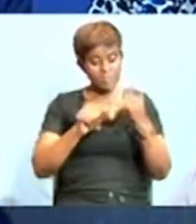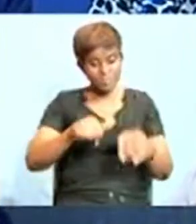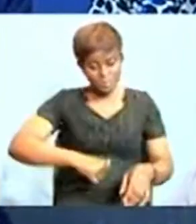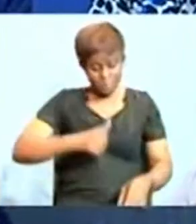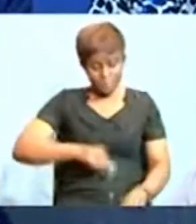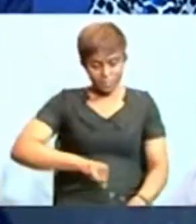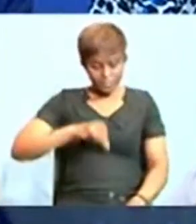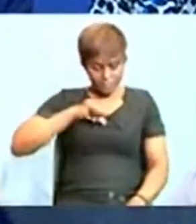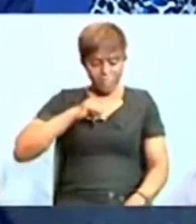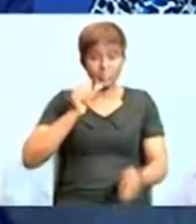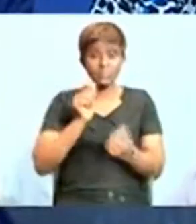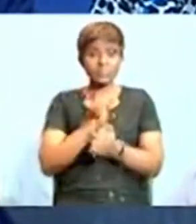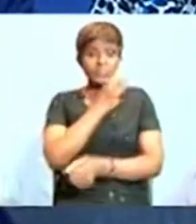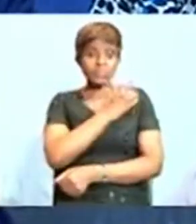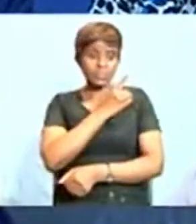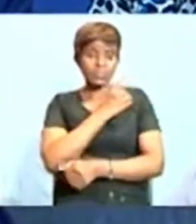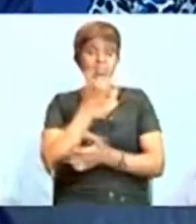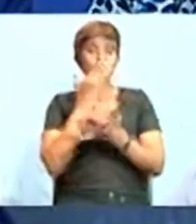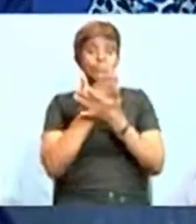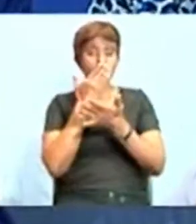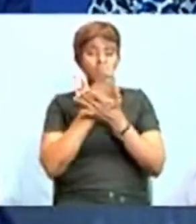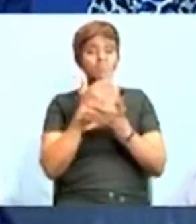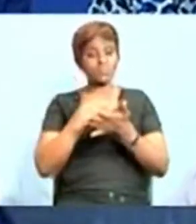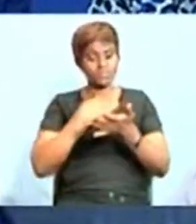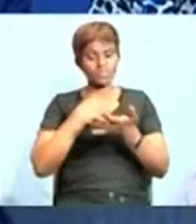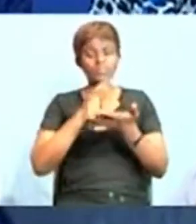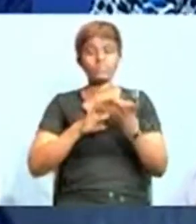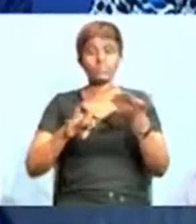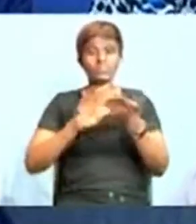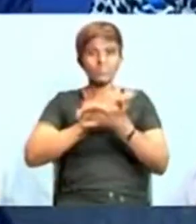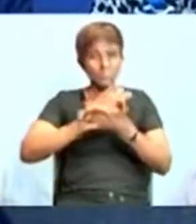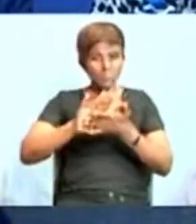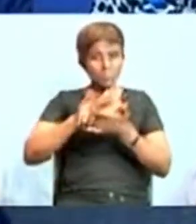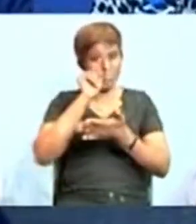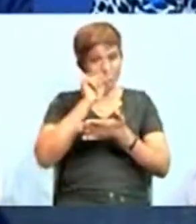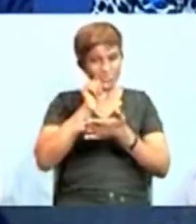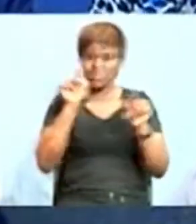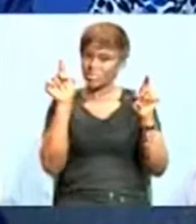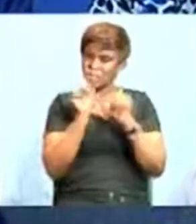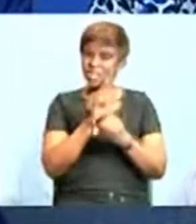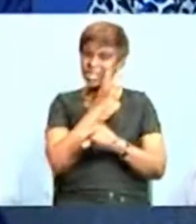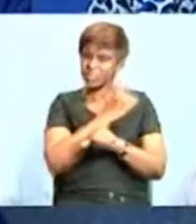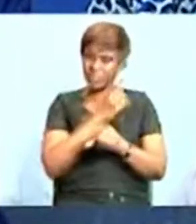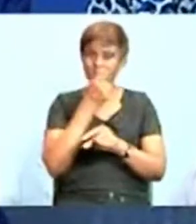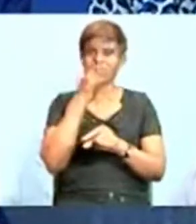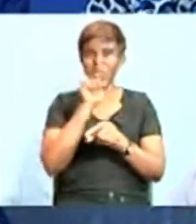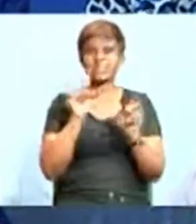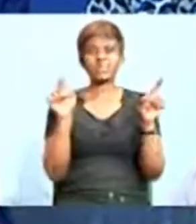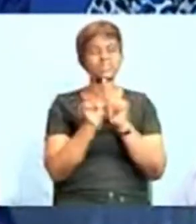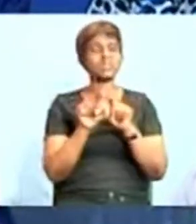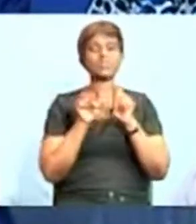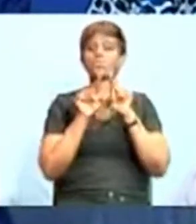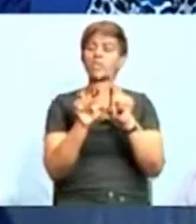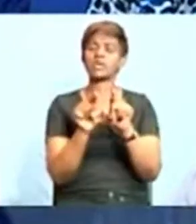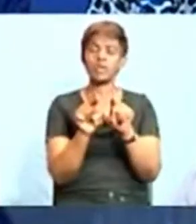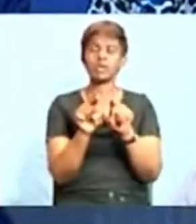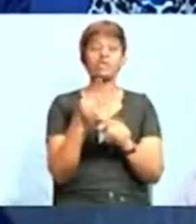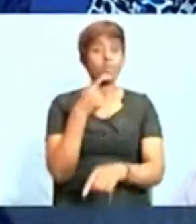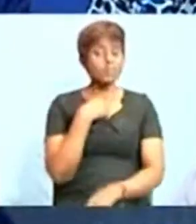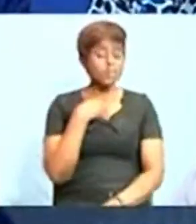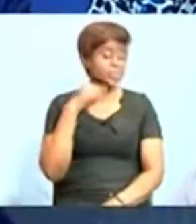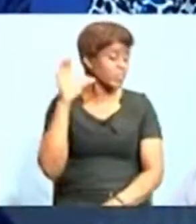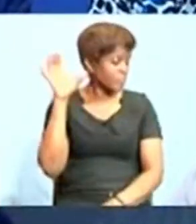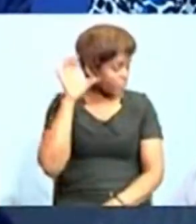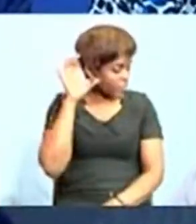with discipline, I believe that cleanliness is the form of that discipline. I've heard